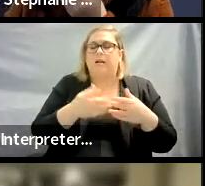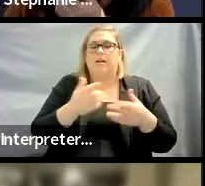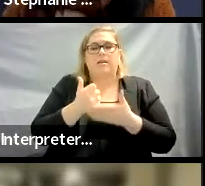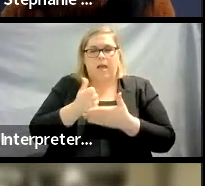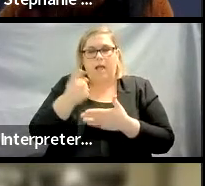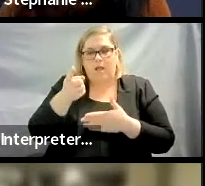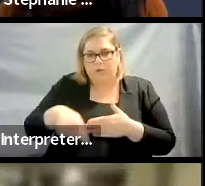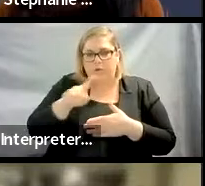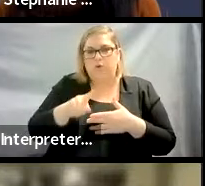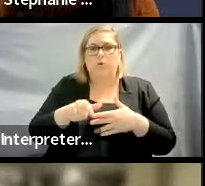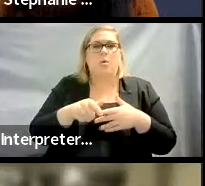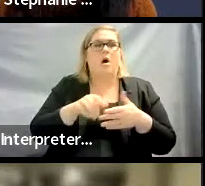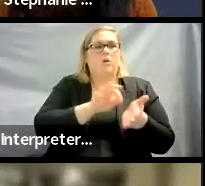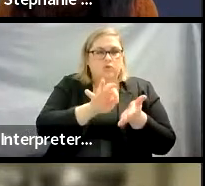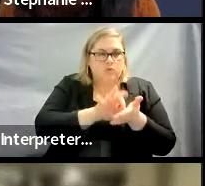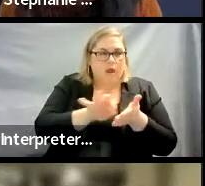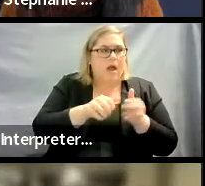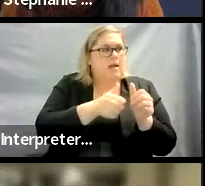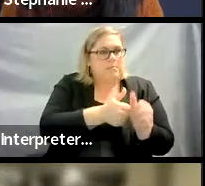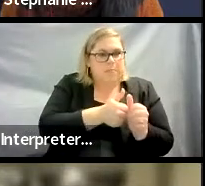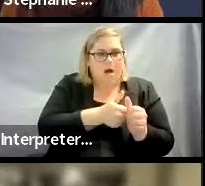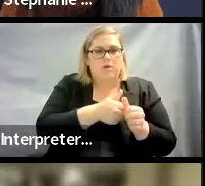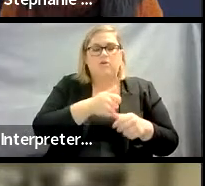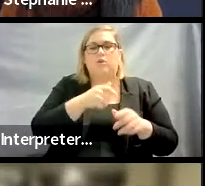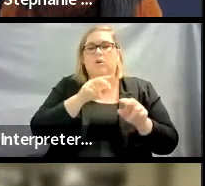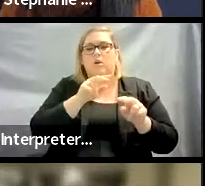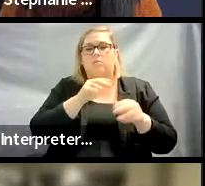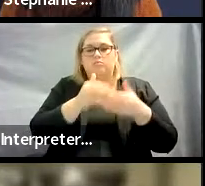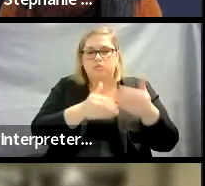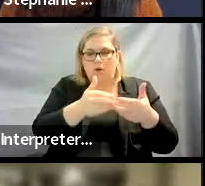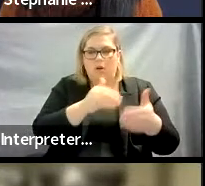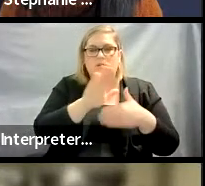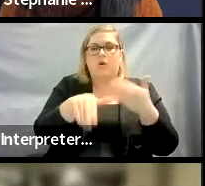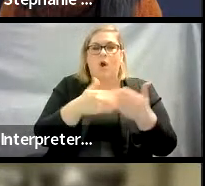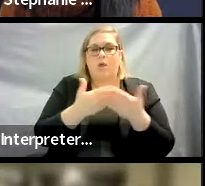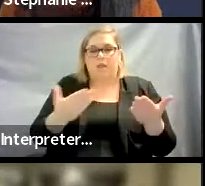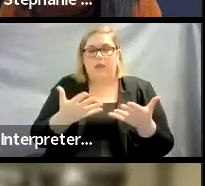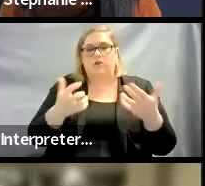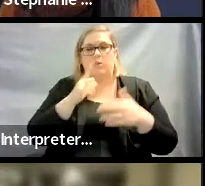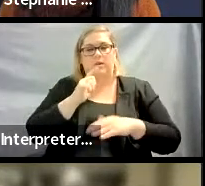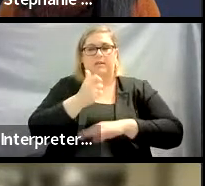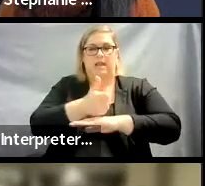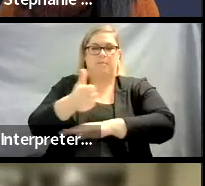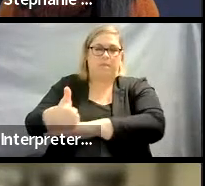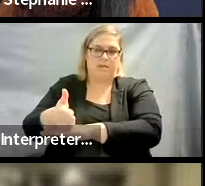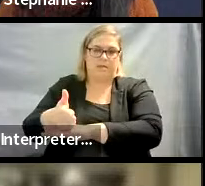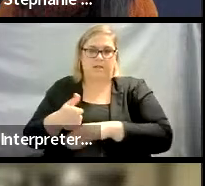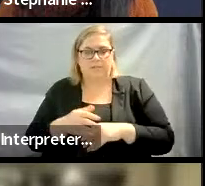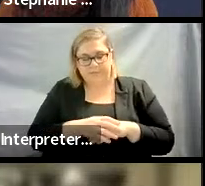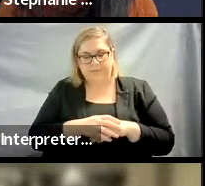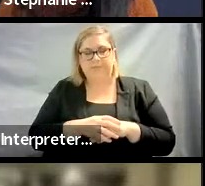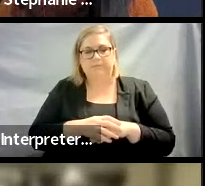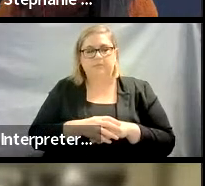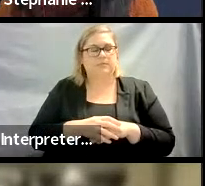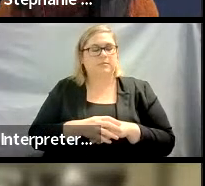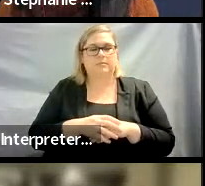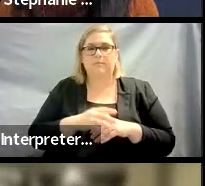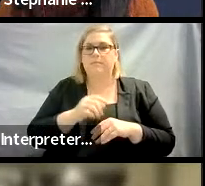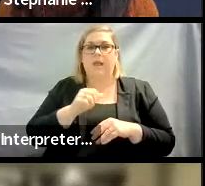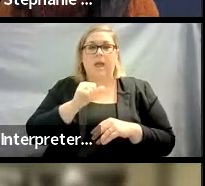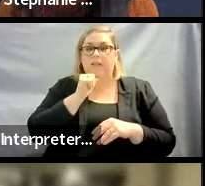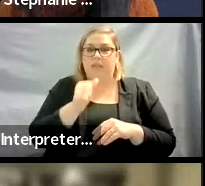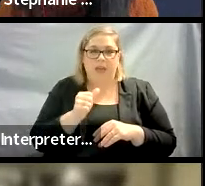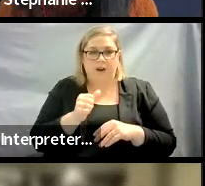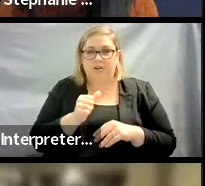track and monitor progress towards implementing all the things that you all want to implement. They are not exhaustive